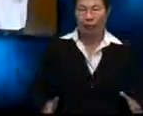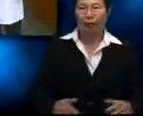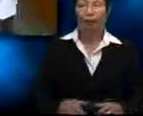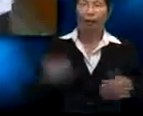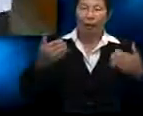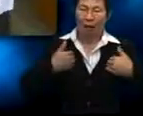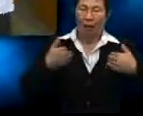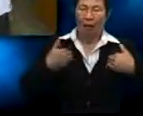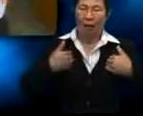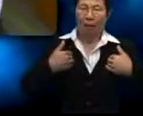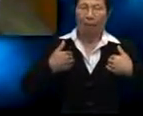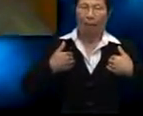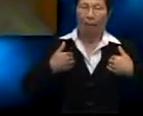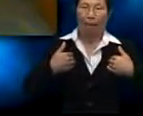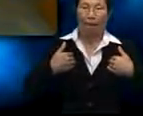there is a